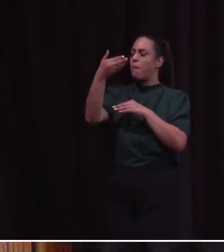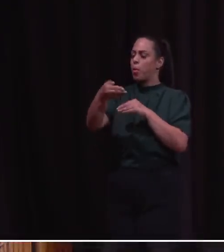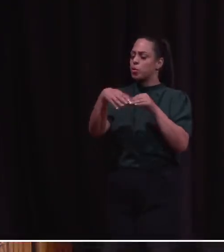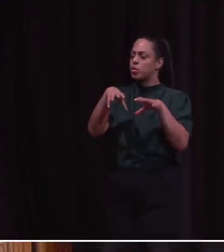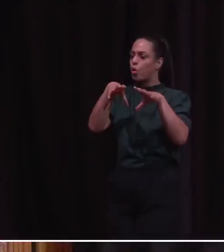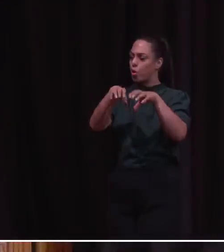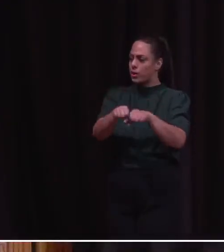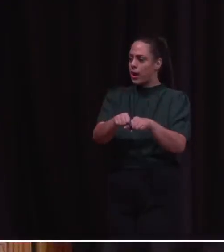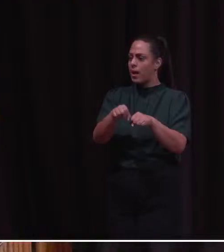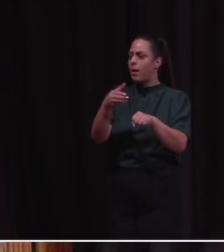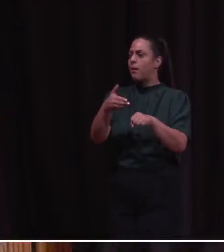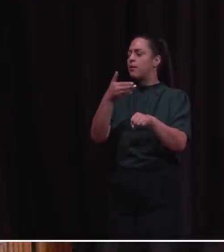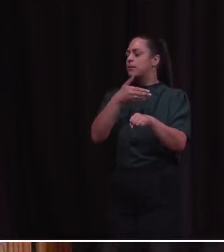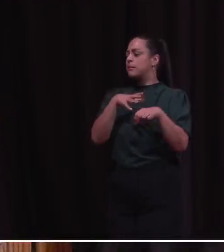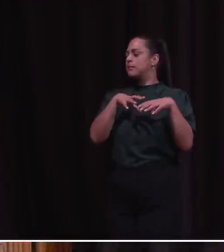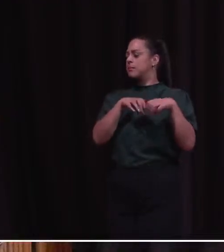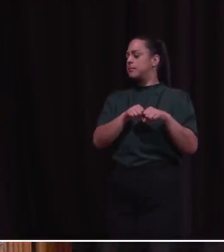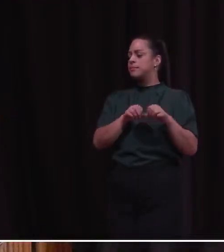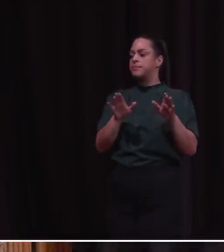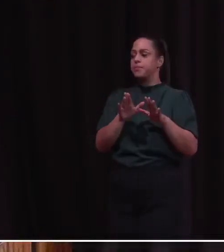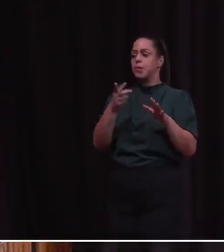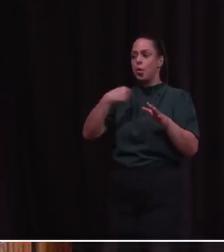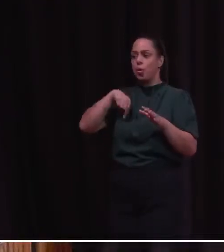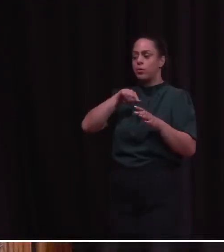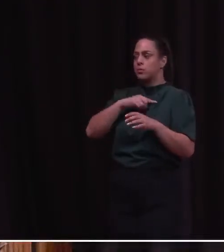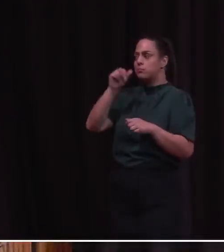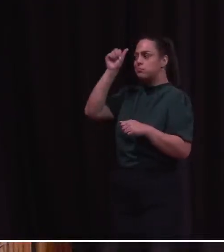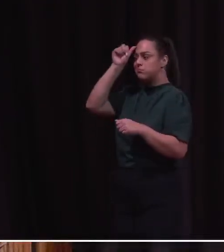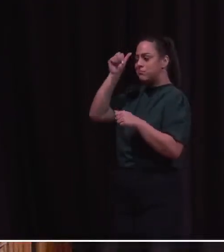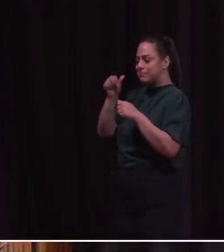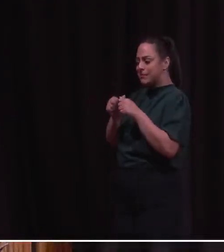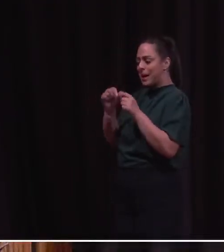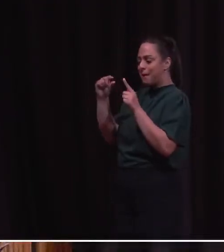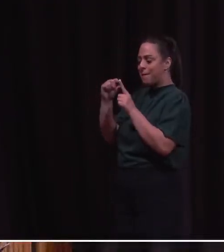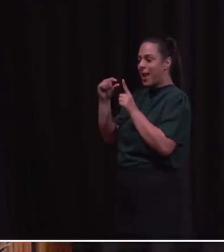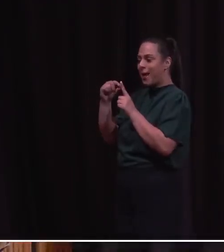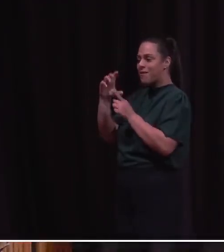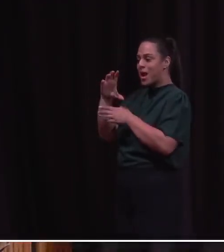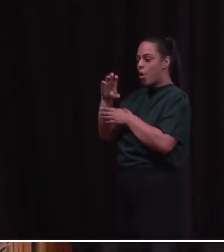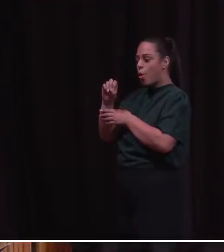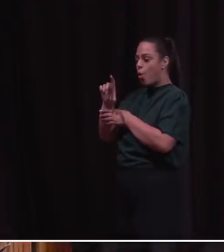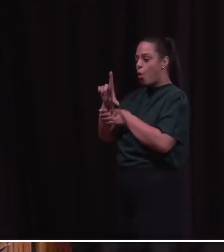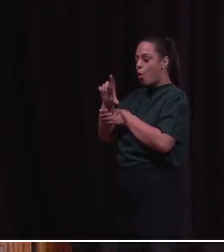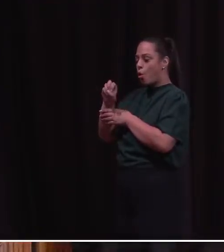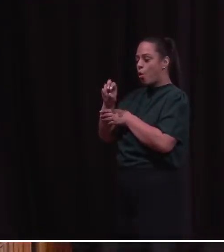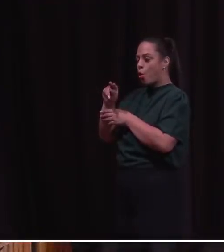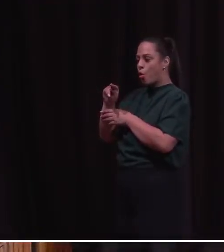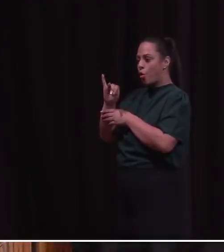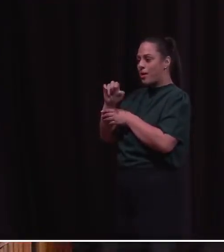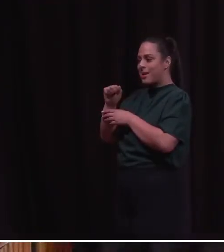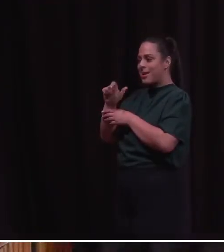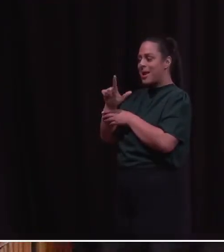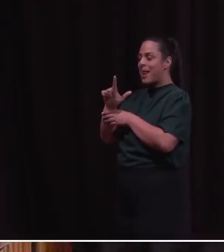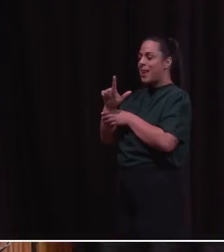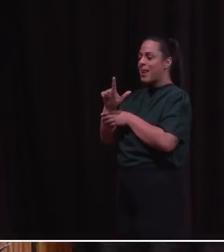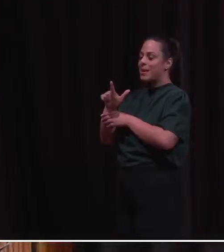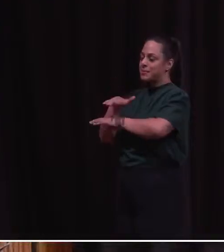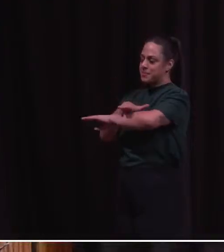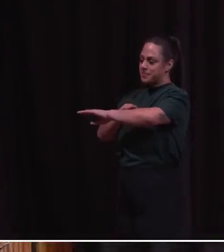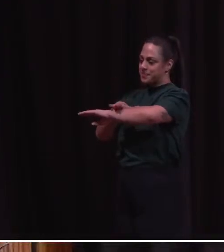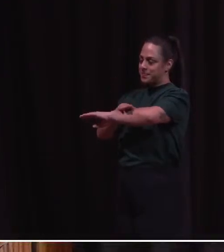reinscribe the colonizer. We reinscribe whiteness at the center. That may